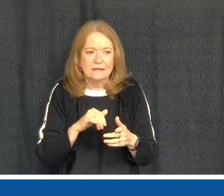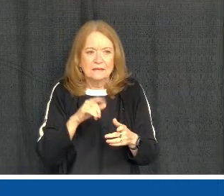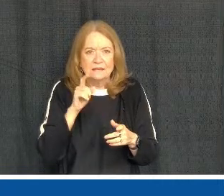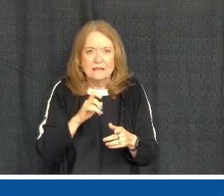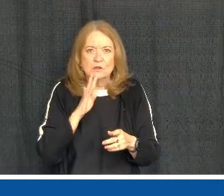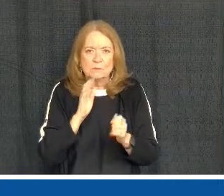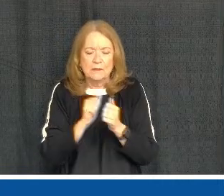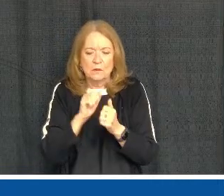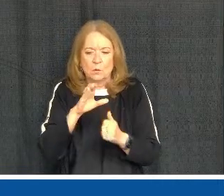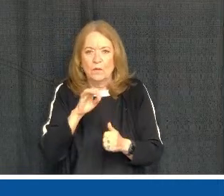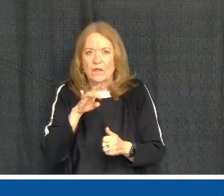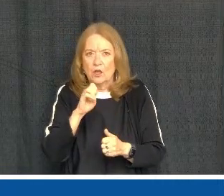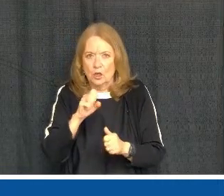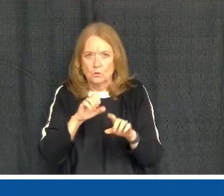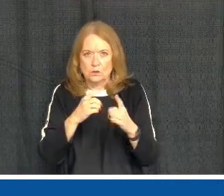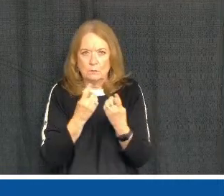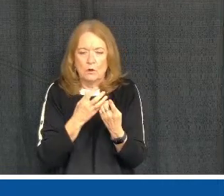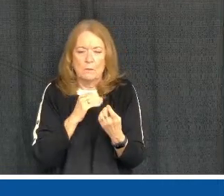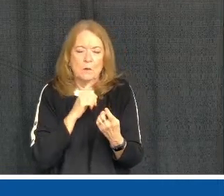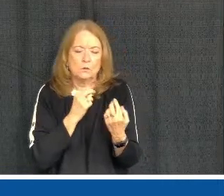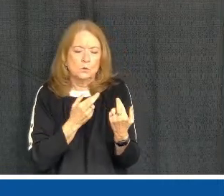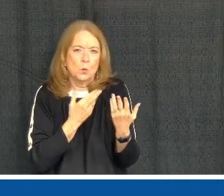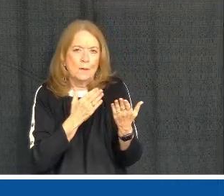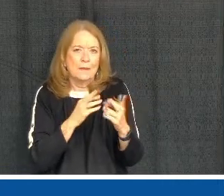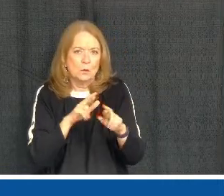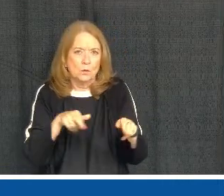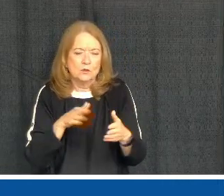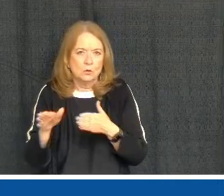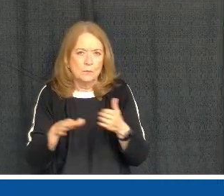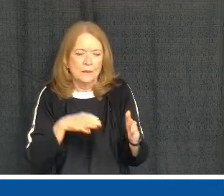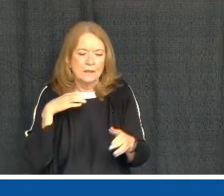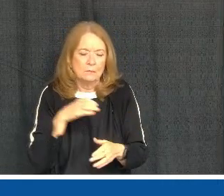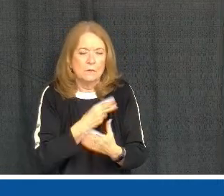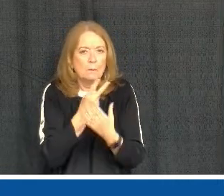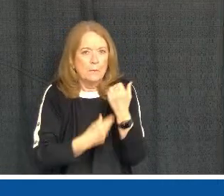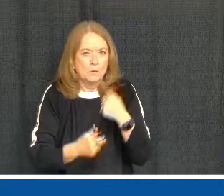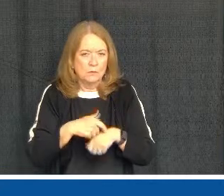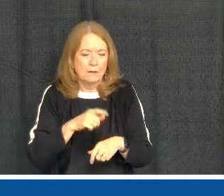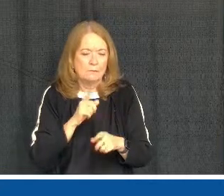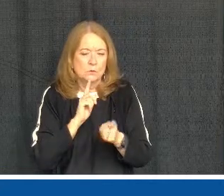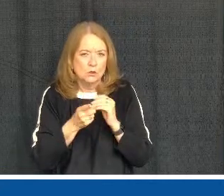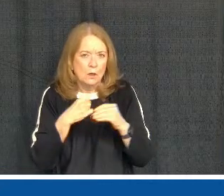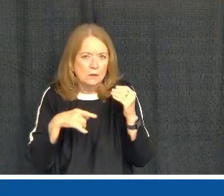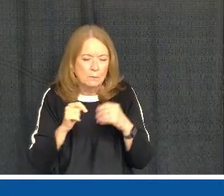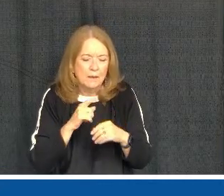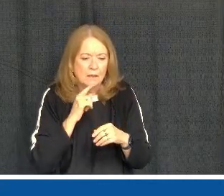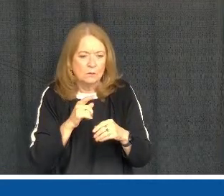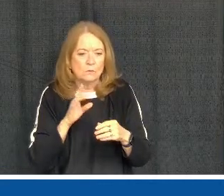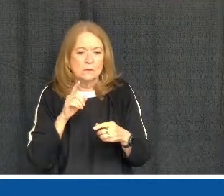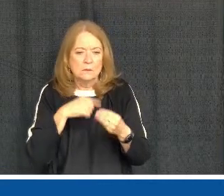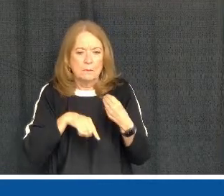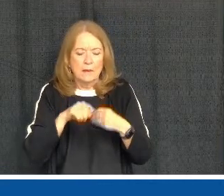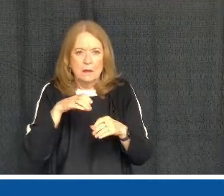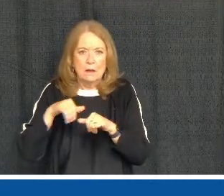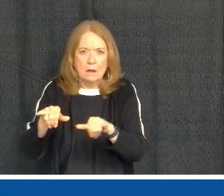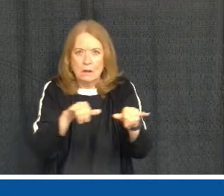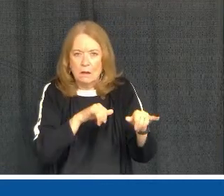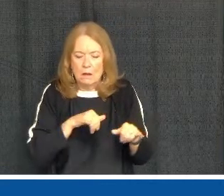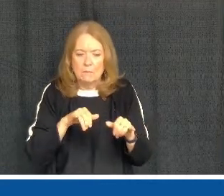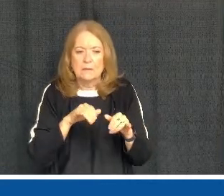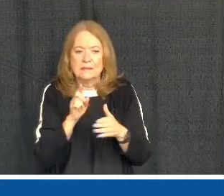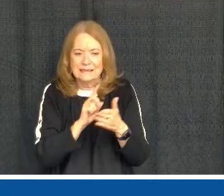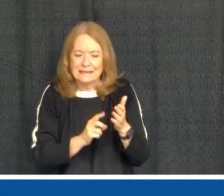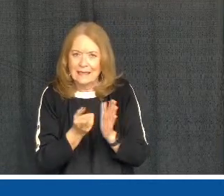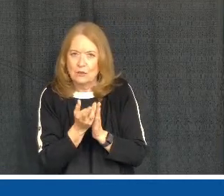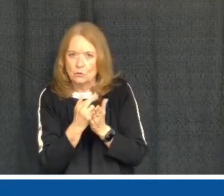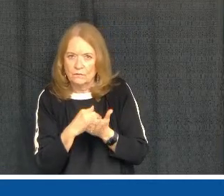department, but of course it was referenced in the Regional Planning Commission both times. We talked about it, it was referenced in the Common Design Review Board, that it